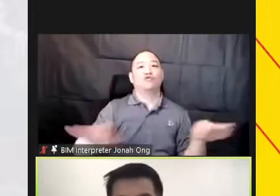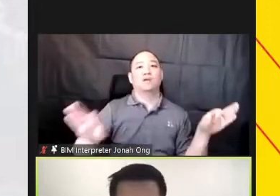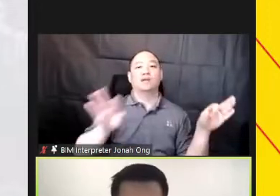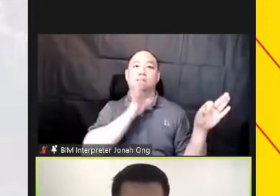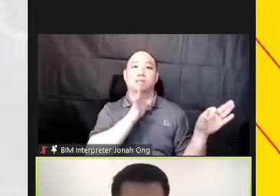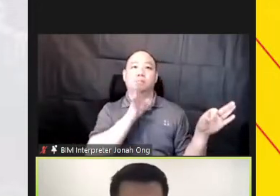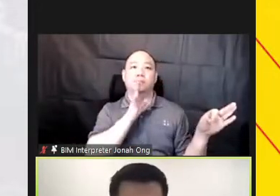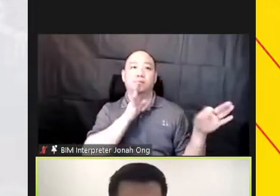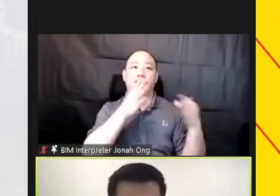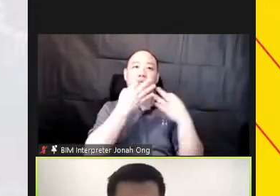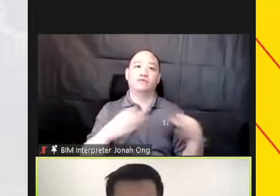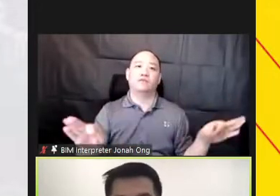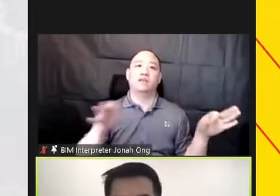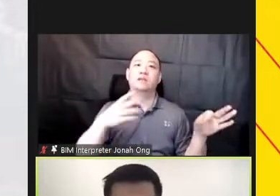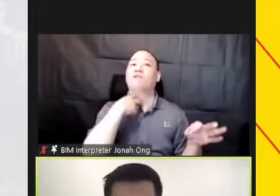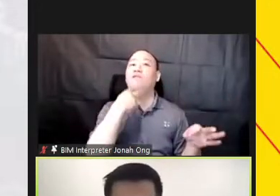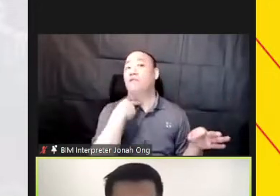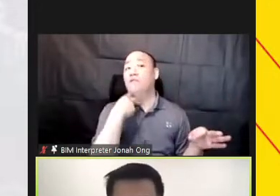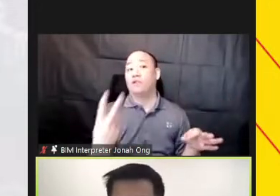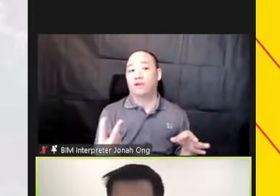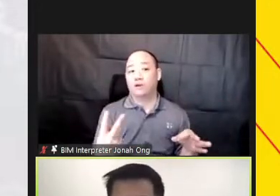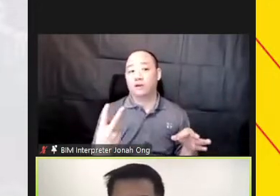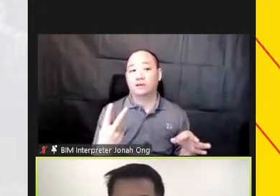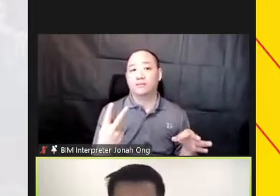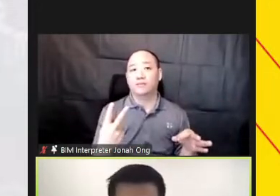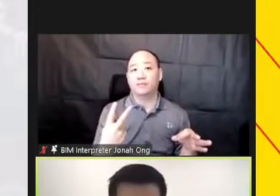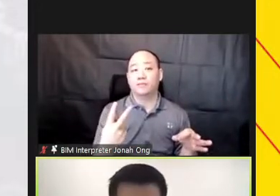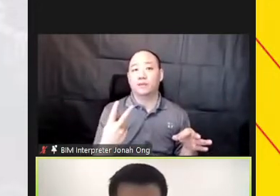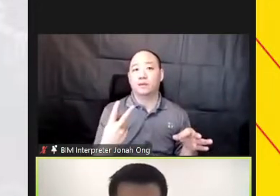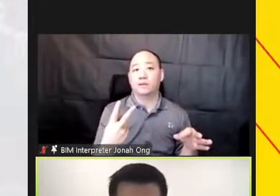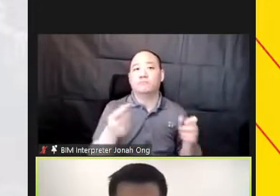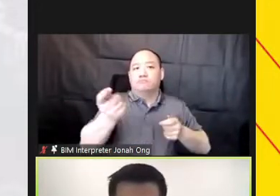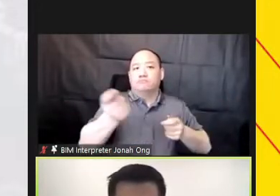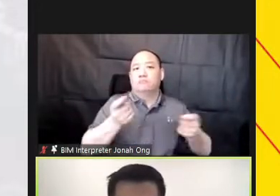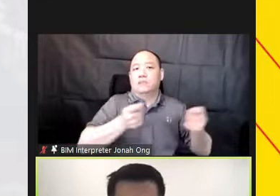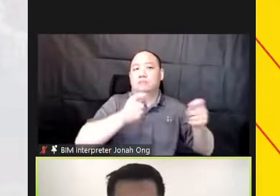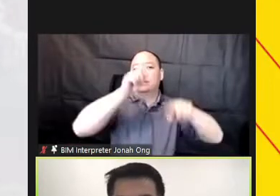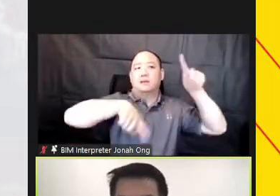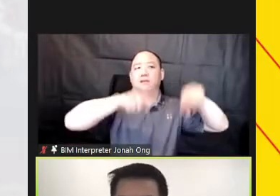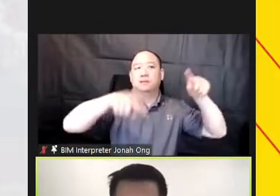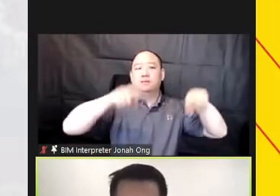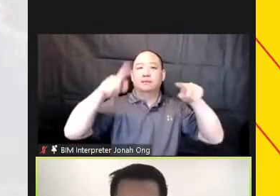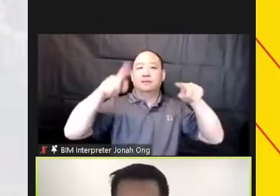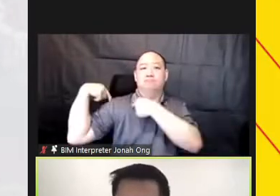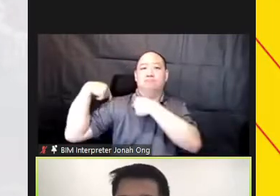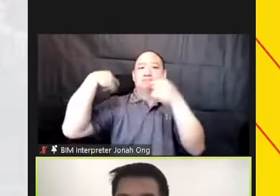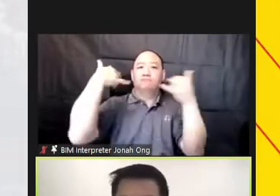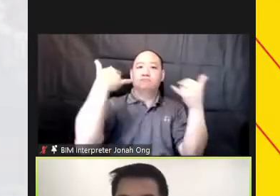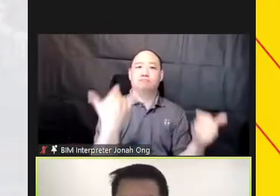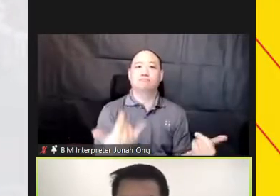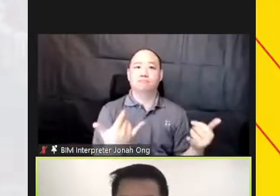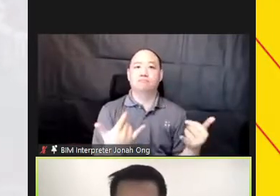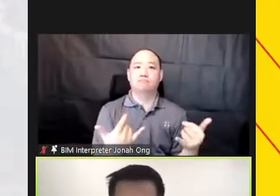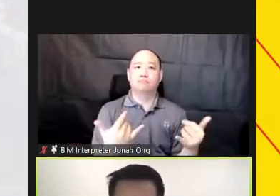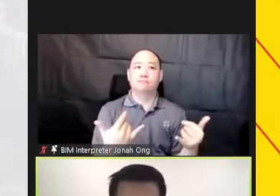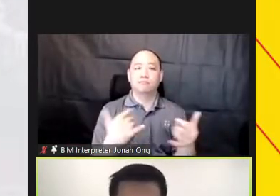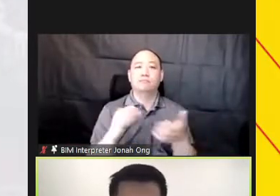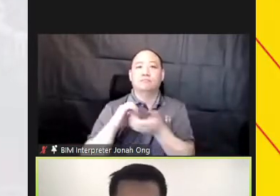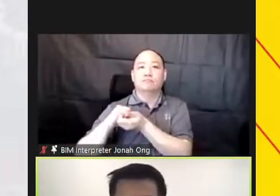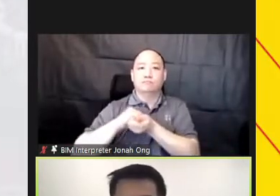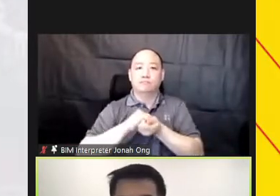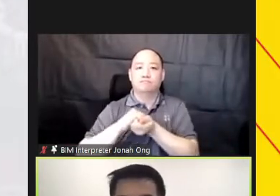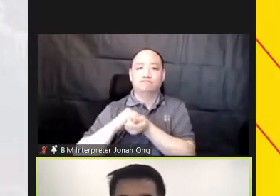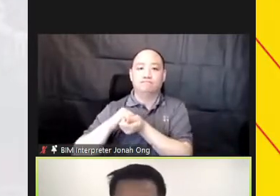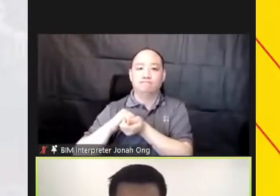national reconciliation. Now, managing diversity, I think in the past decades, has gone hand in hand with